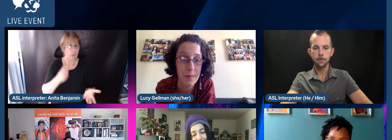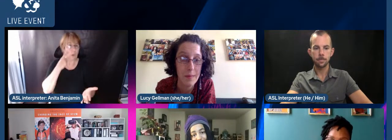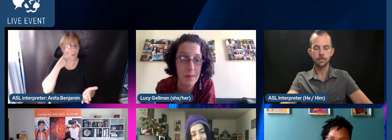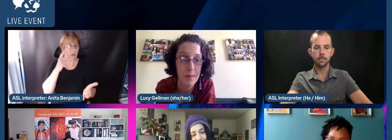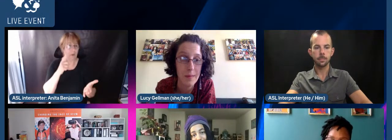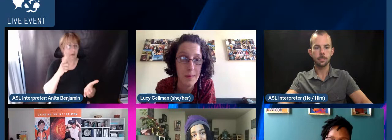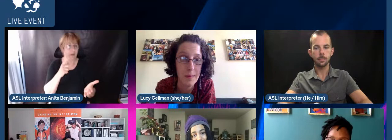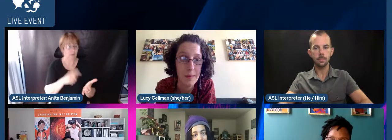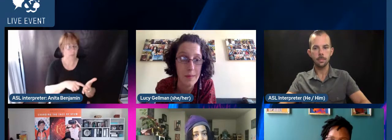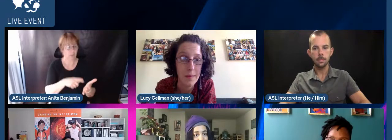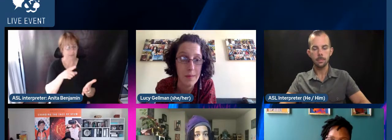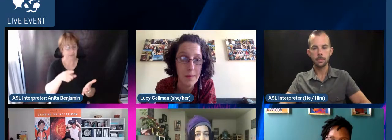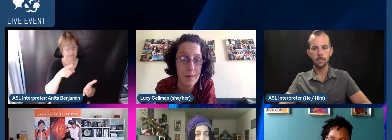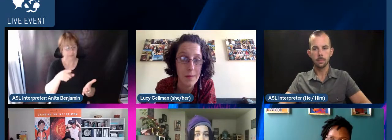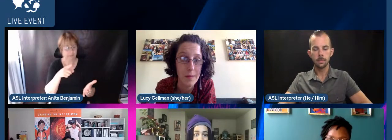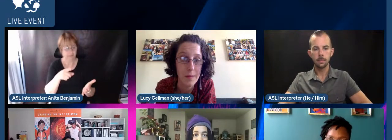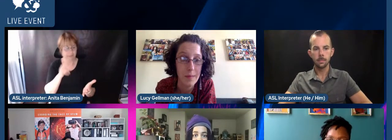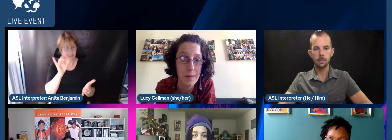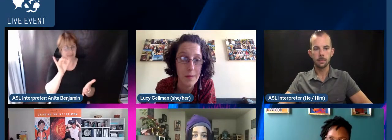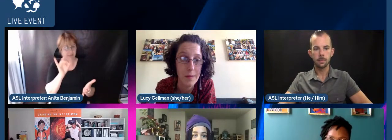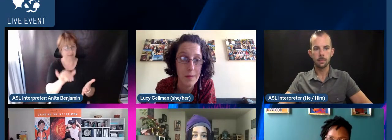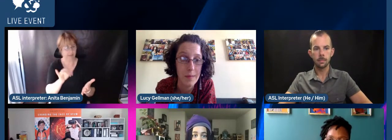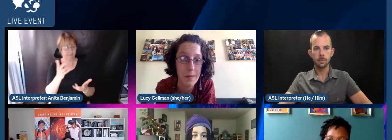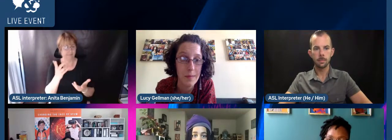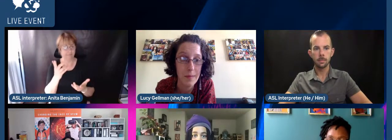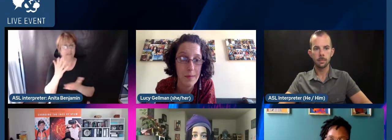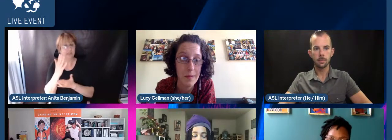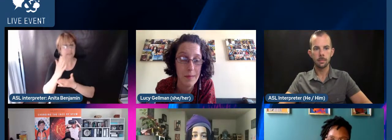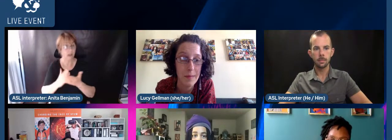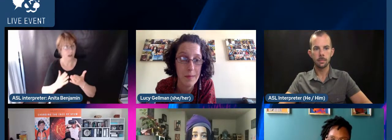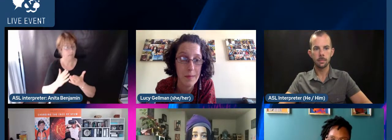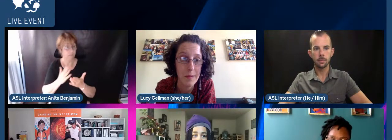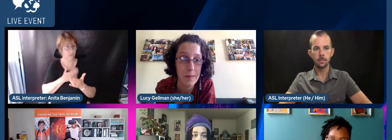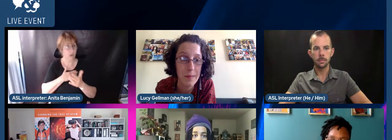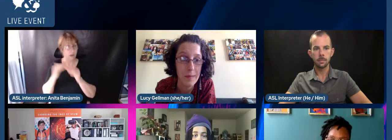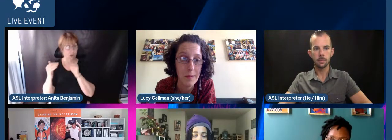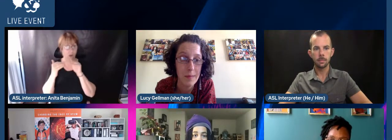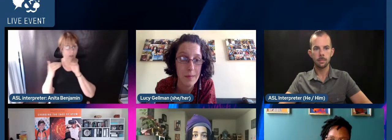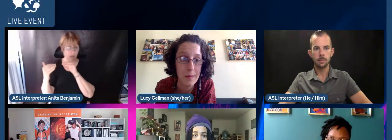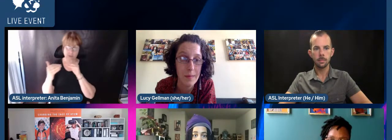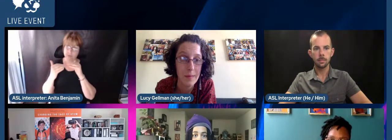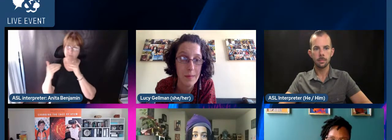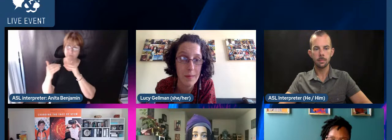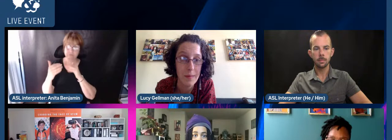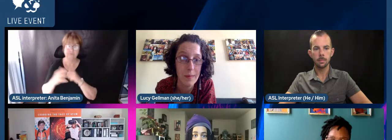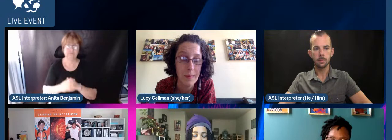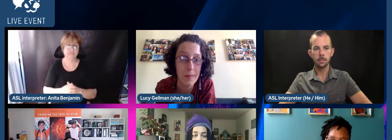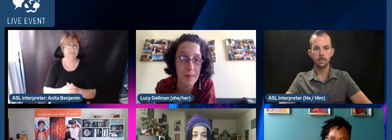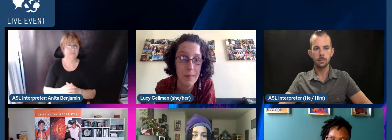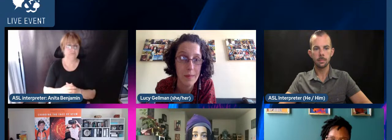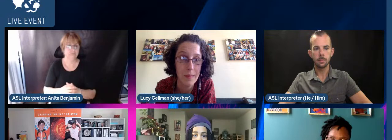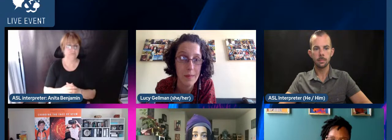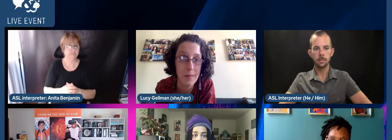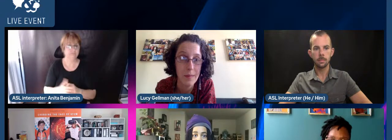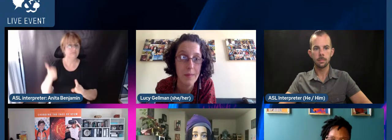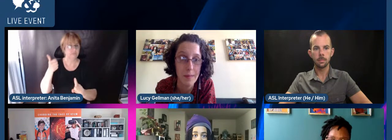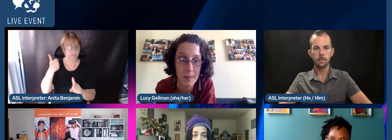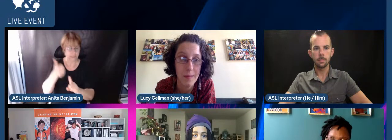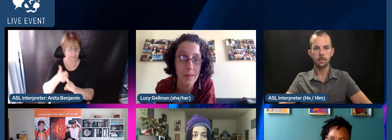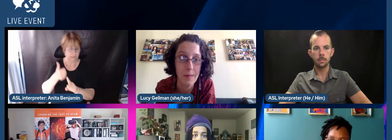that some of my colleagues that are considered